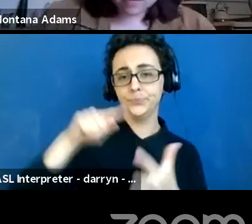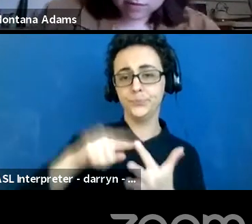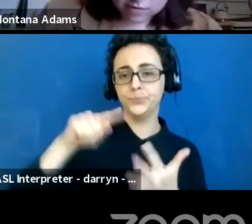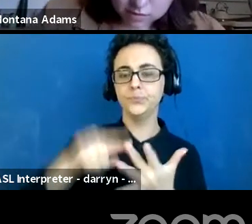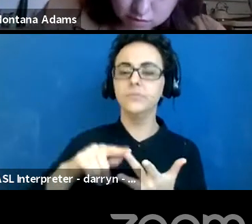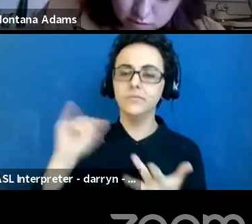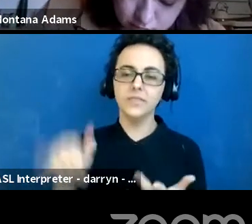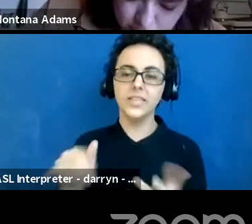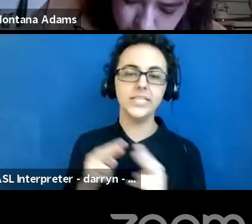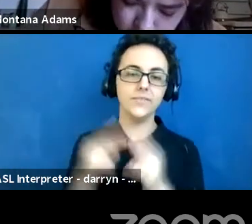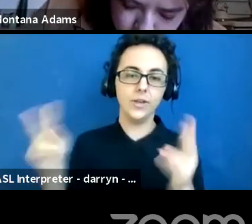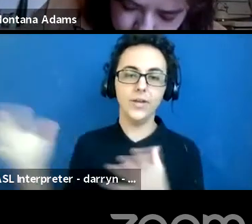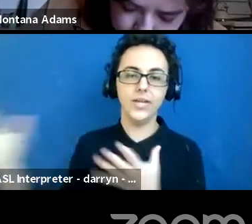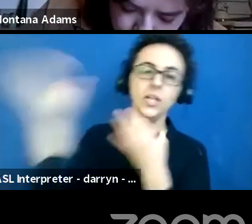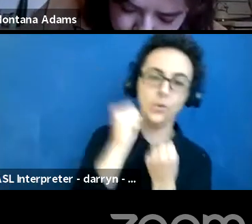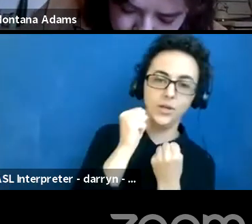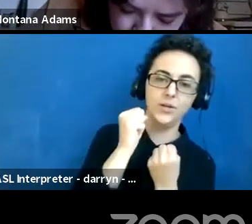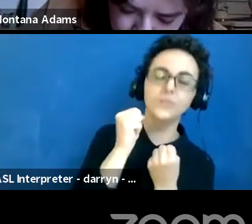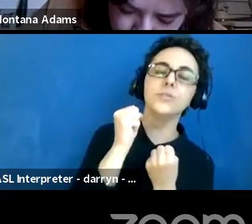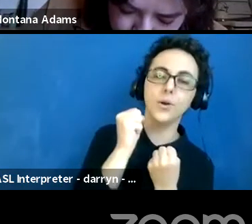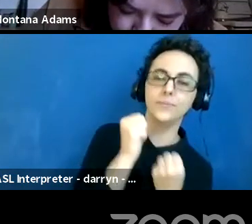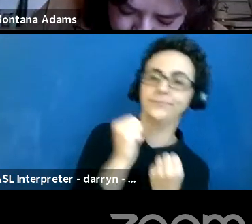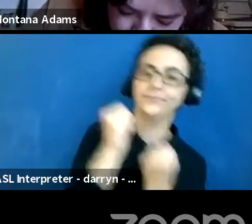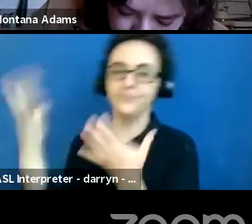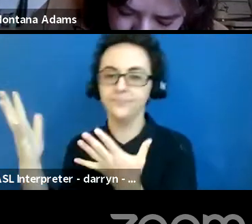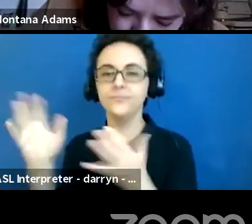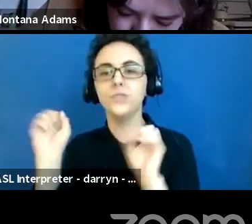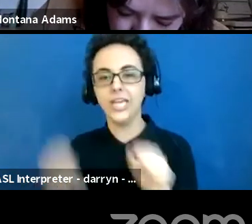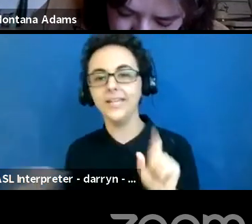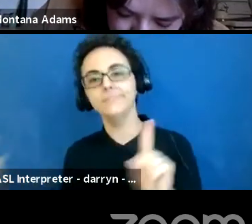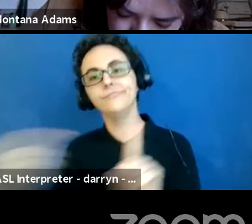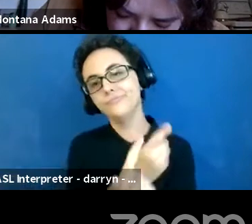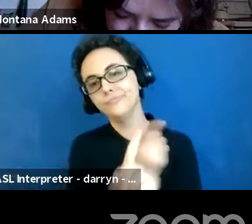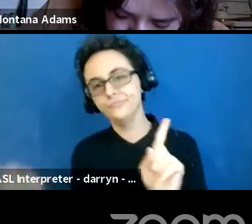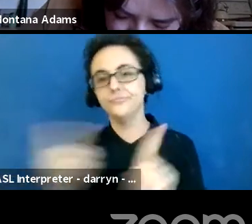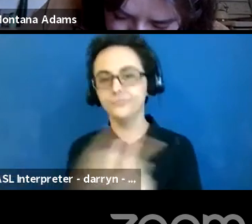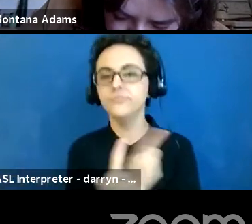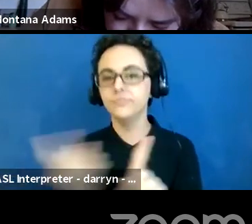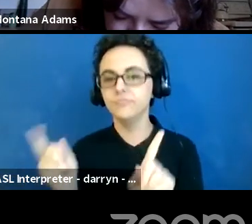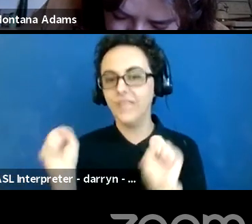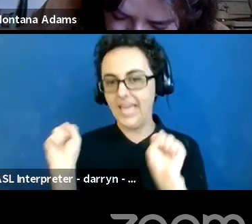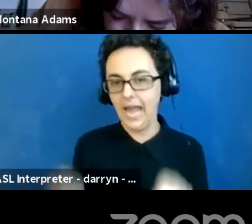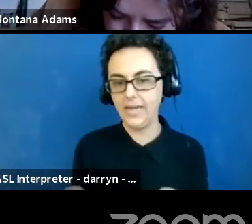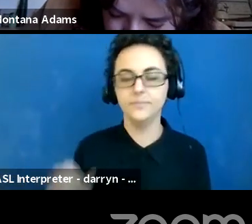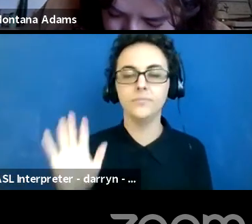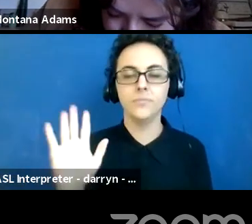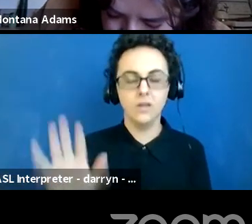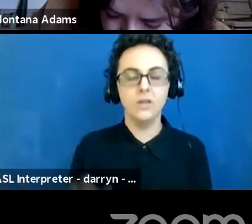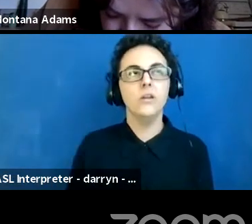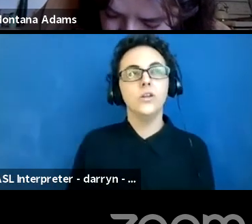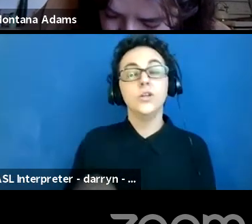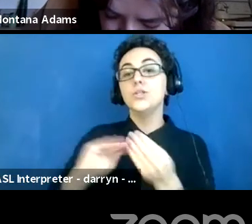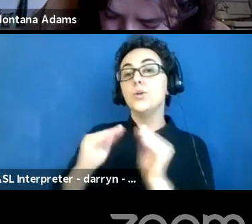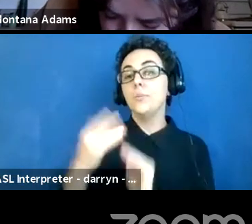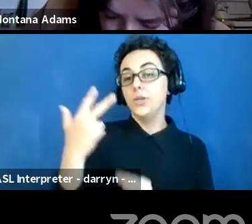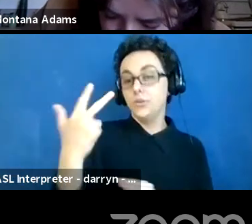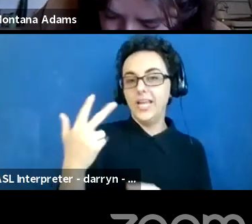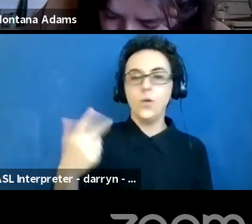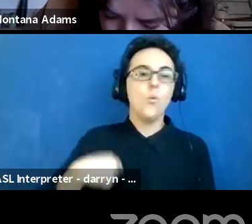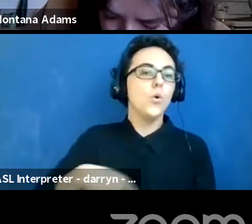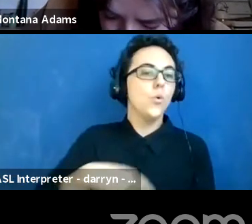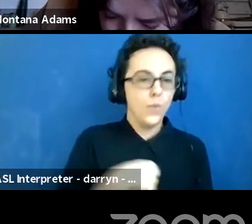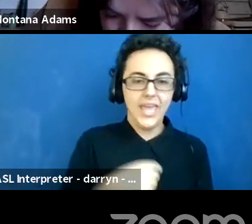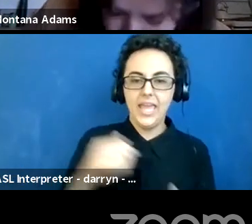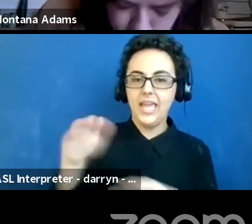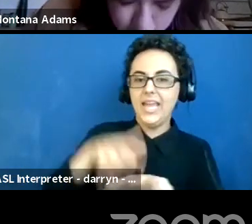so. Number 3, what do we as Native actors and theater makers and playwrights and